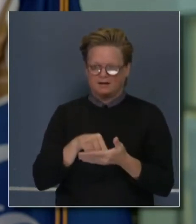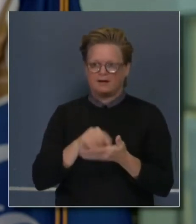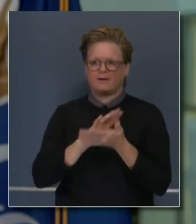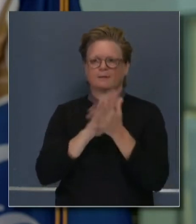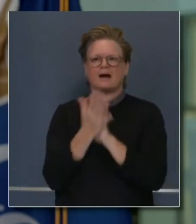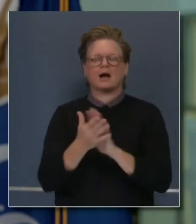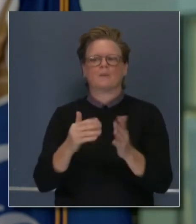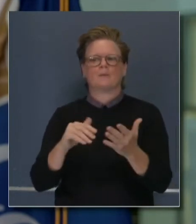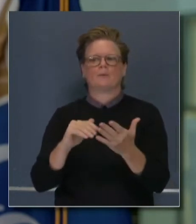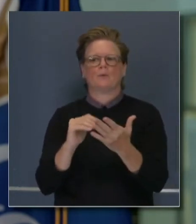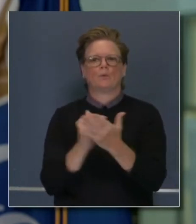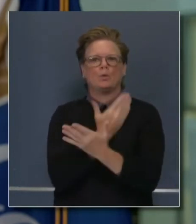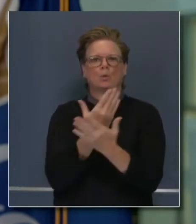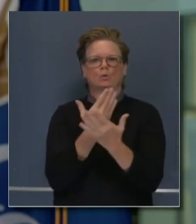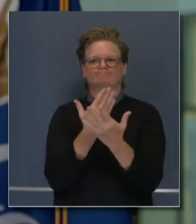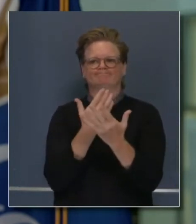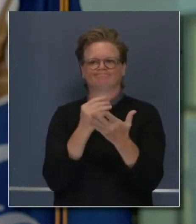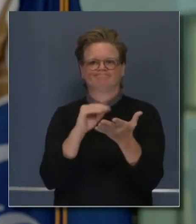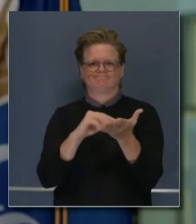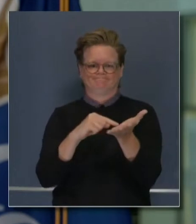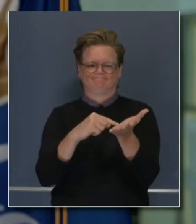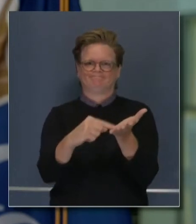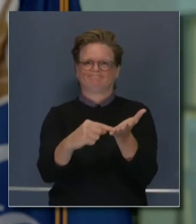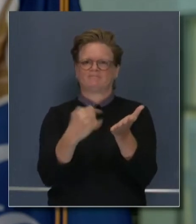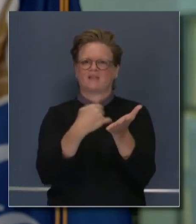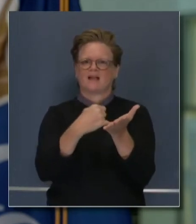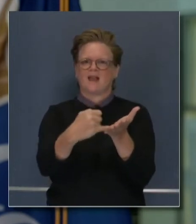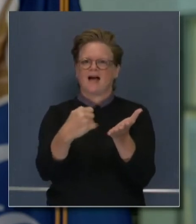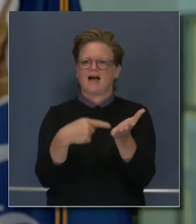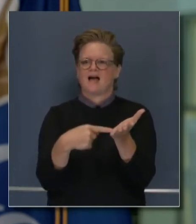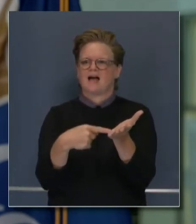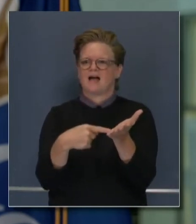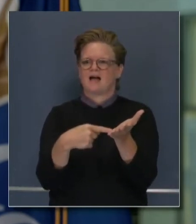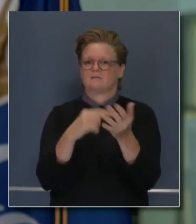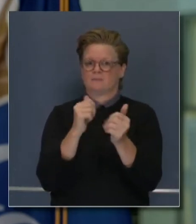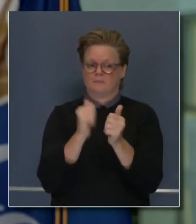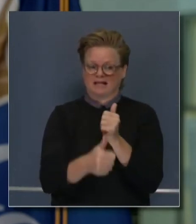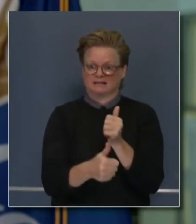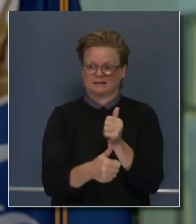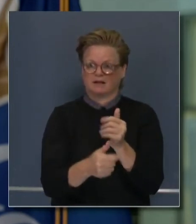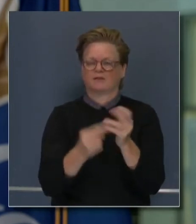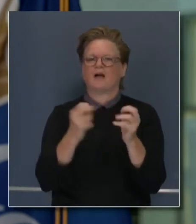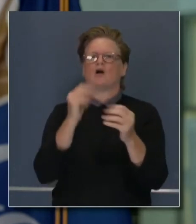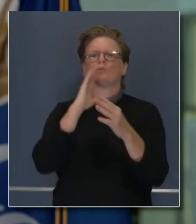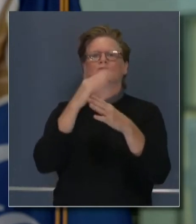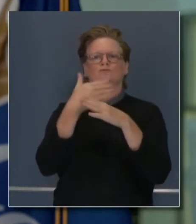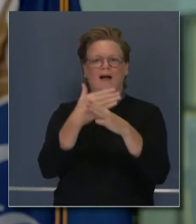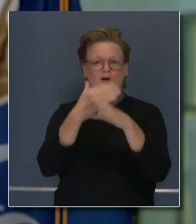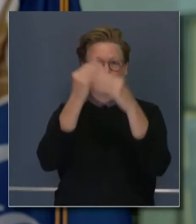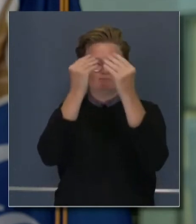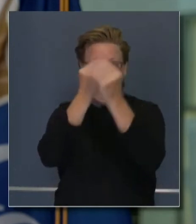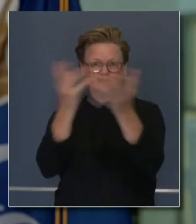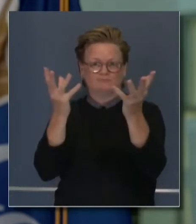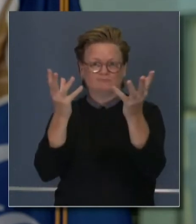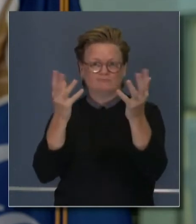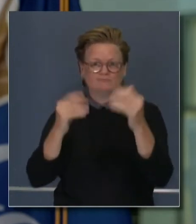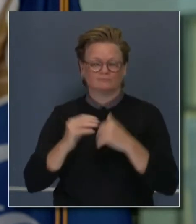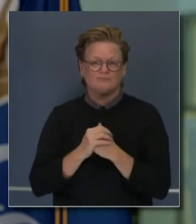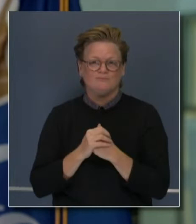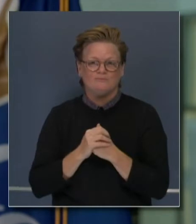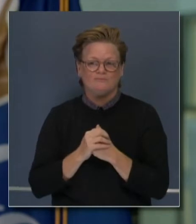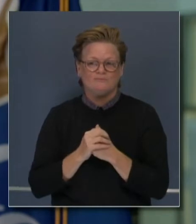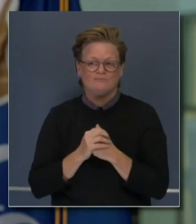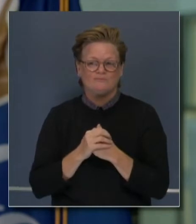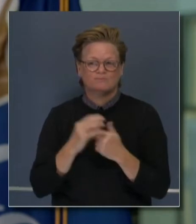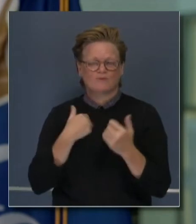will cross both houses of the Assembly and the Senate and land on my desk for signature. And so I just want to